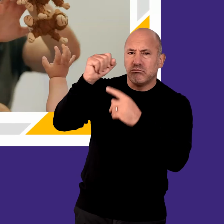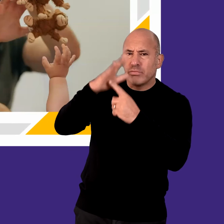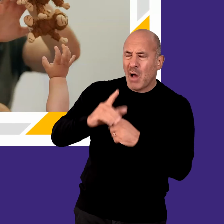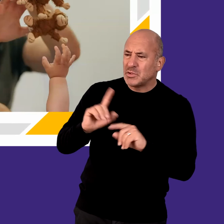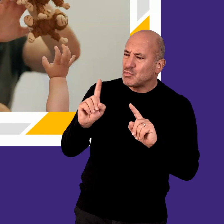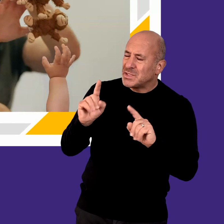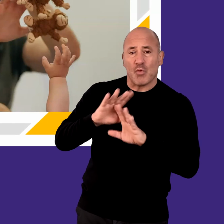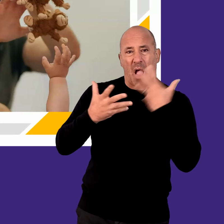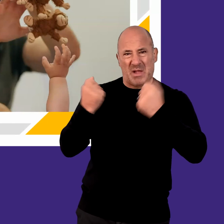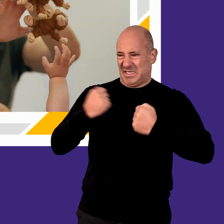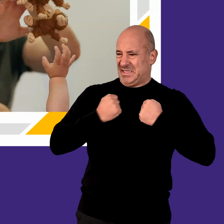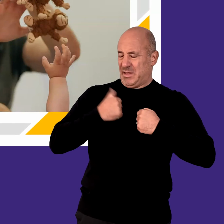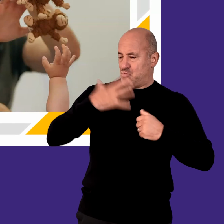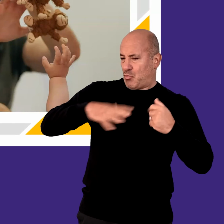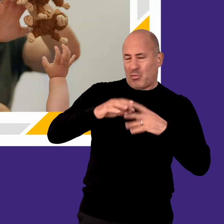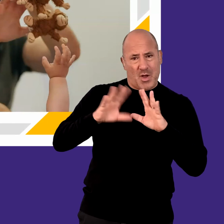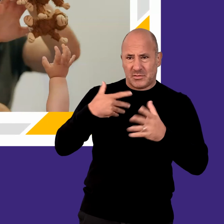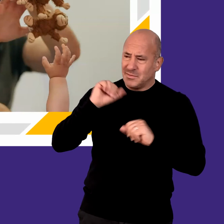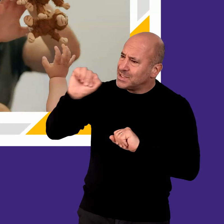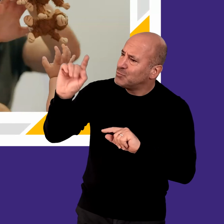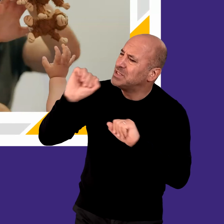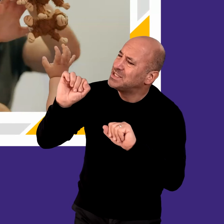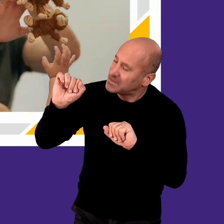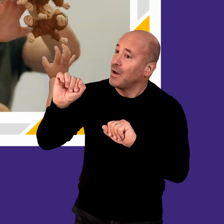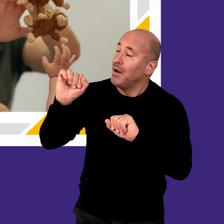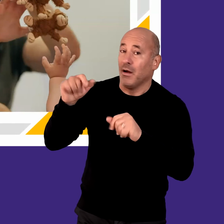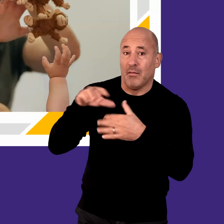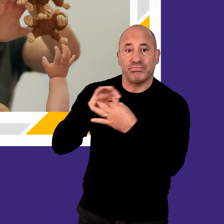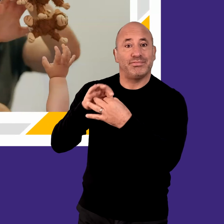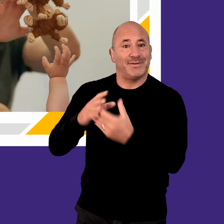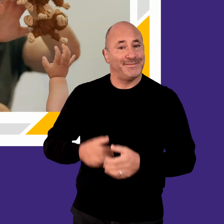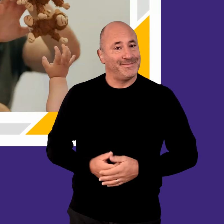their priorities rather than talking about ours.